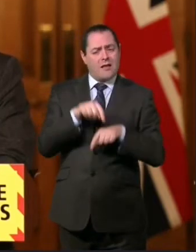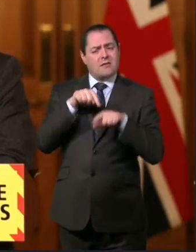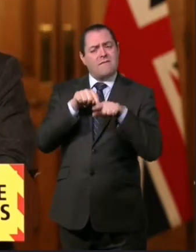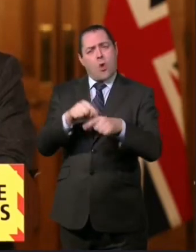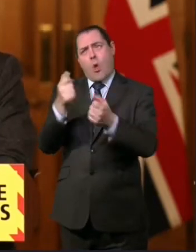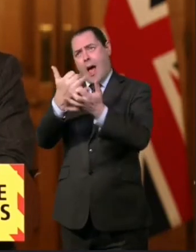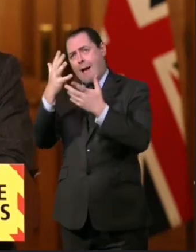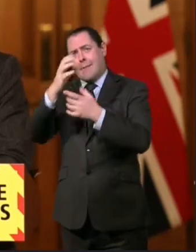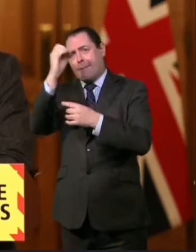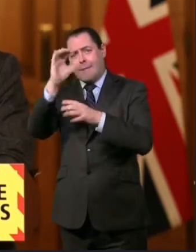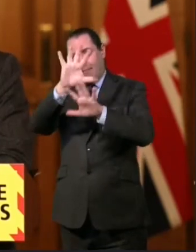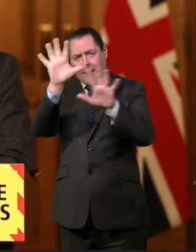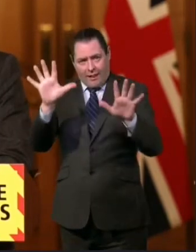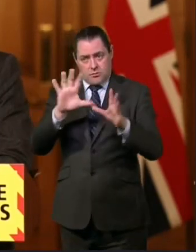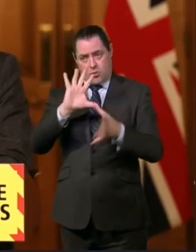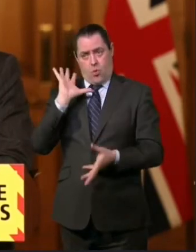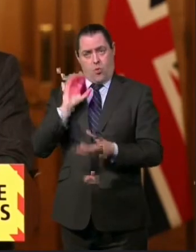151,000 people in Northern Ireland,